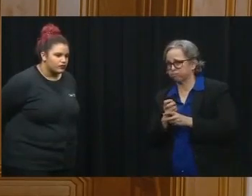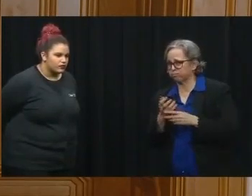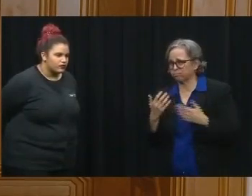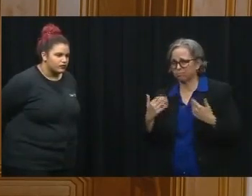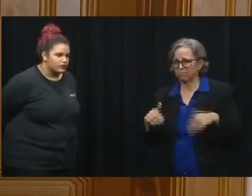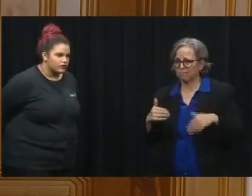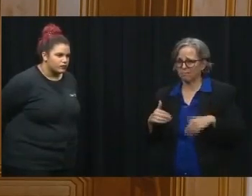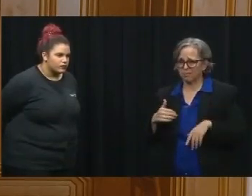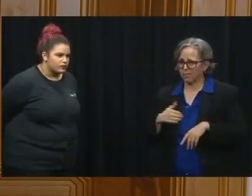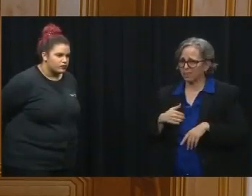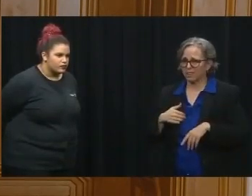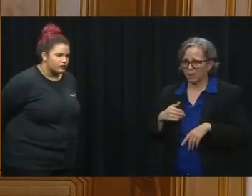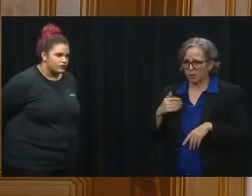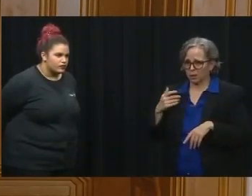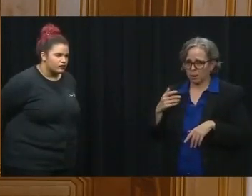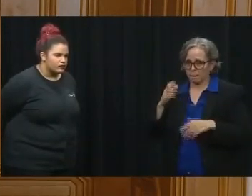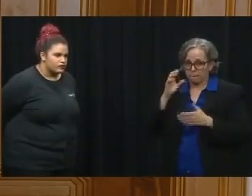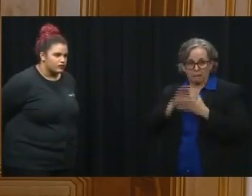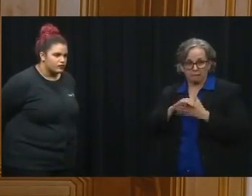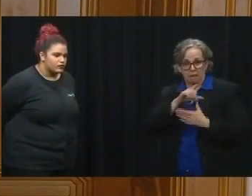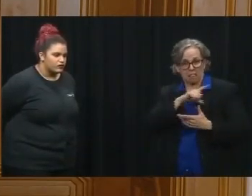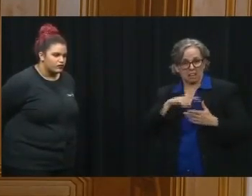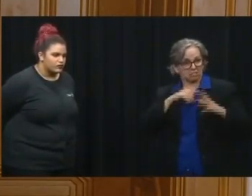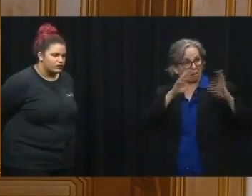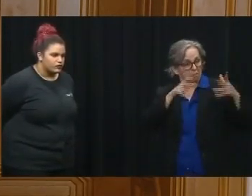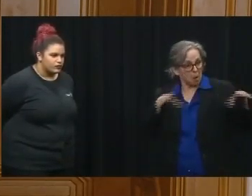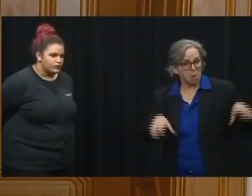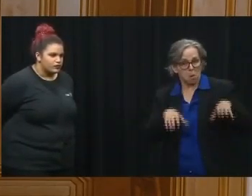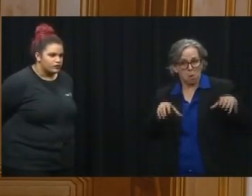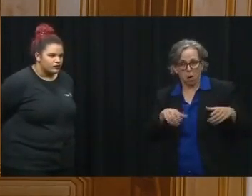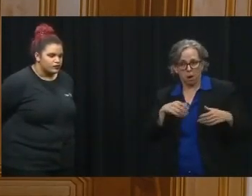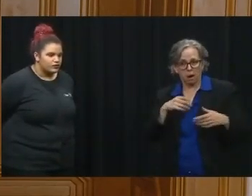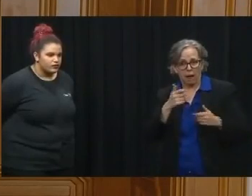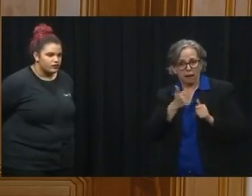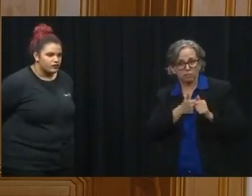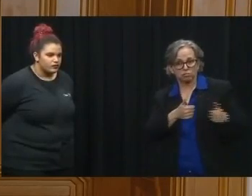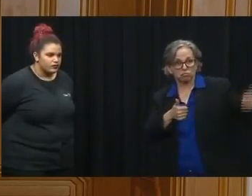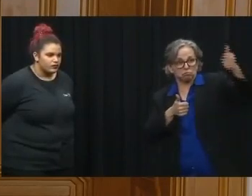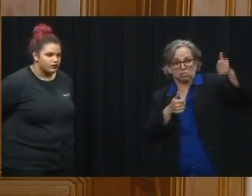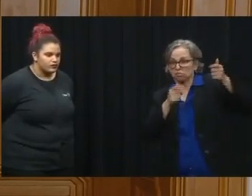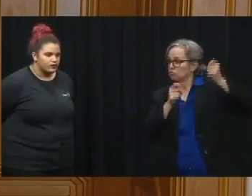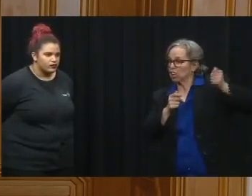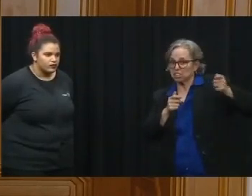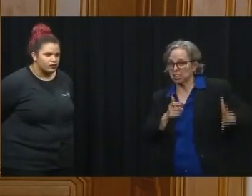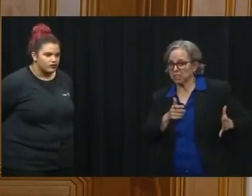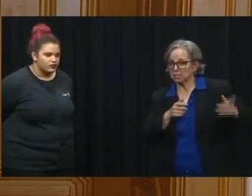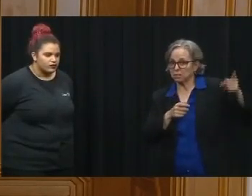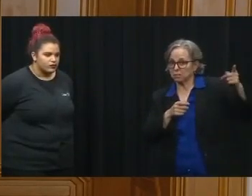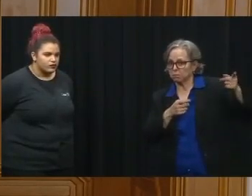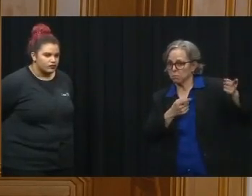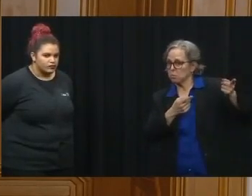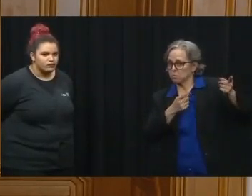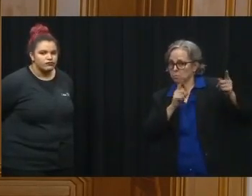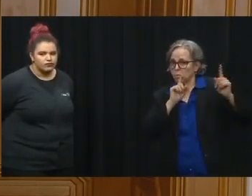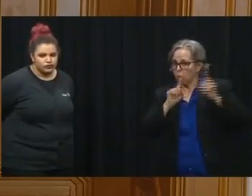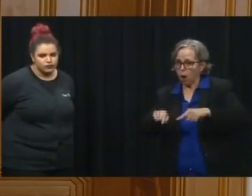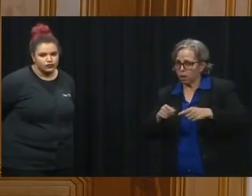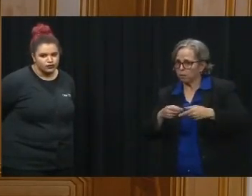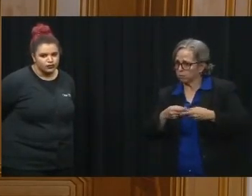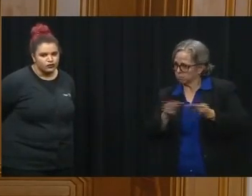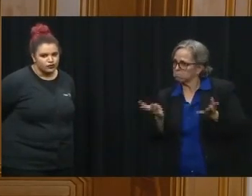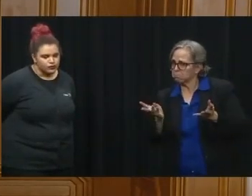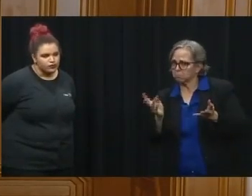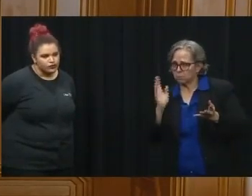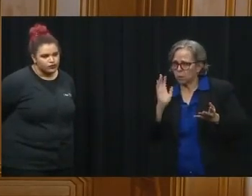did and the Chief Justice's the order that she is going to put out does give courts